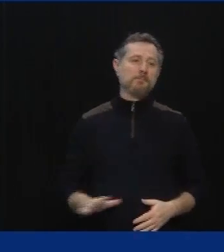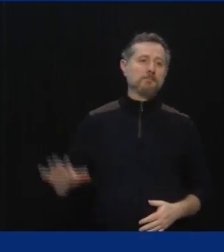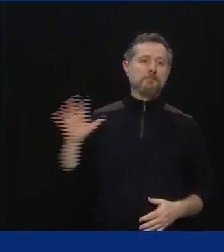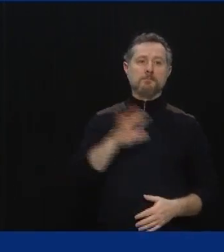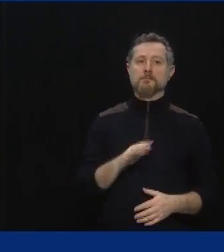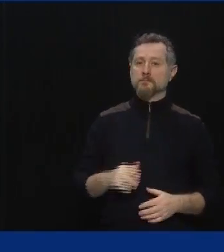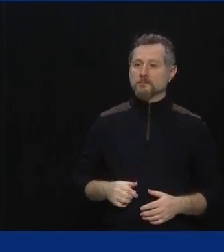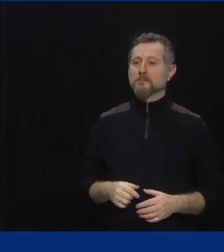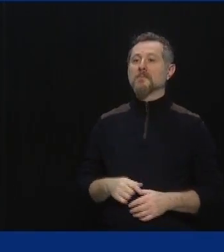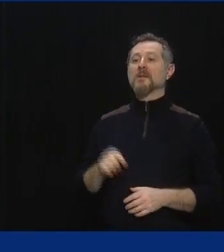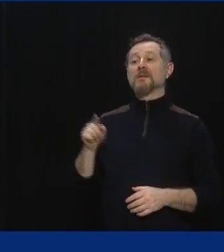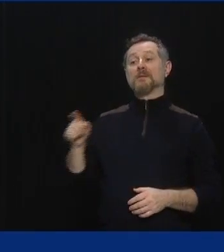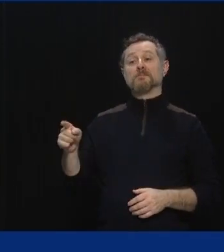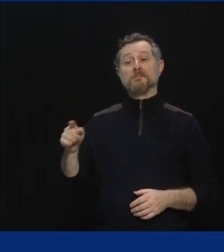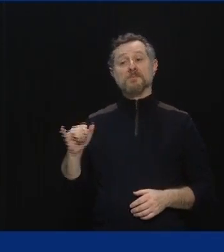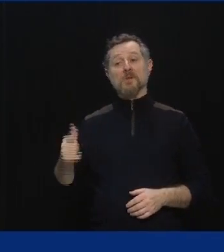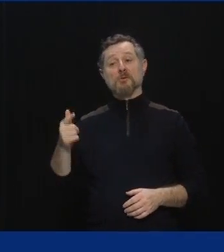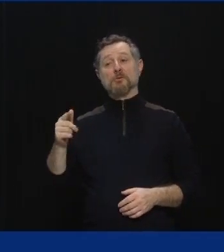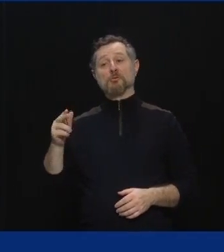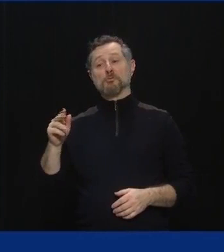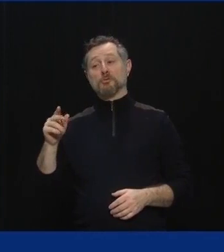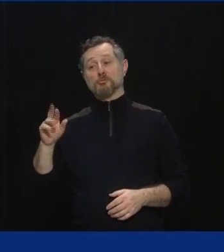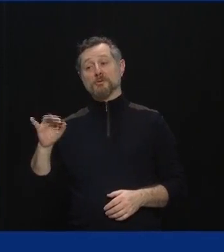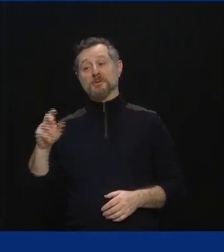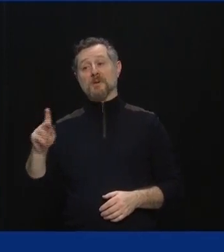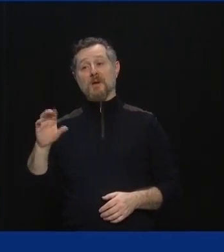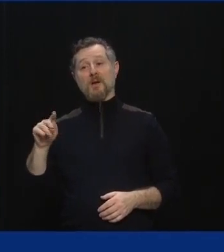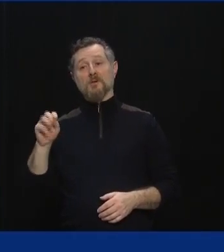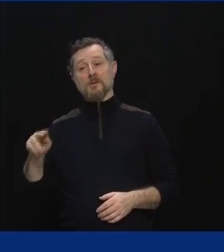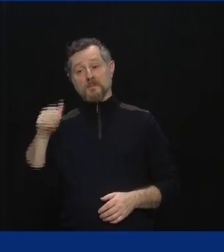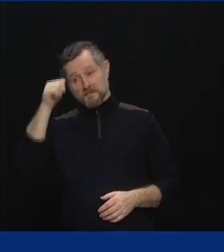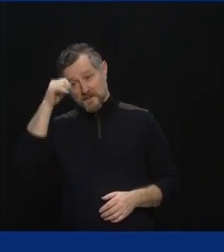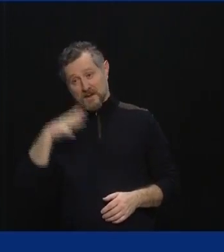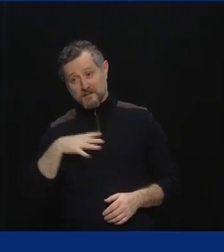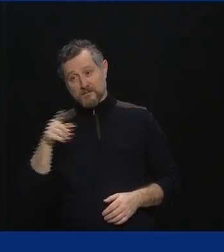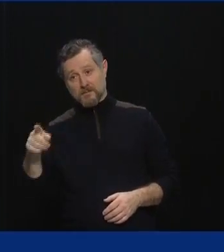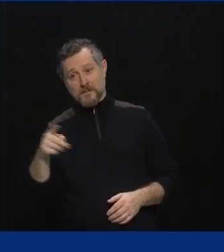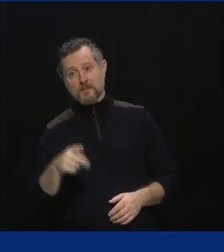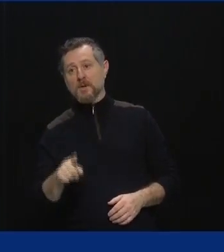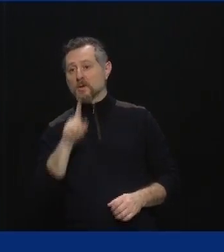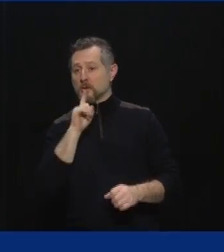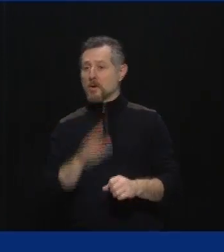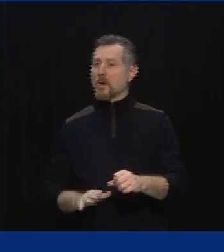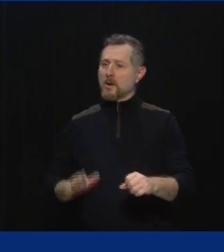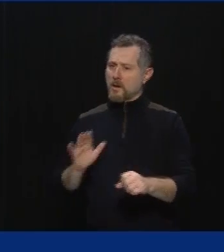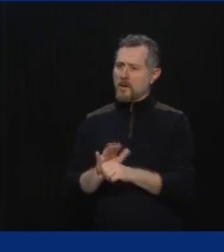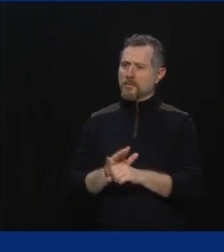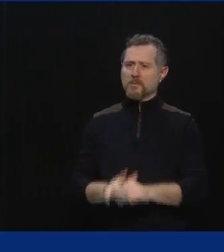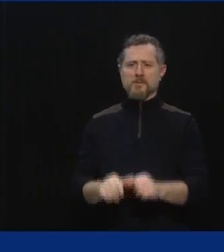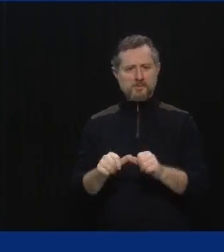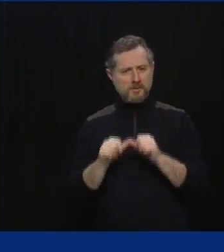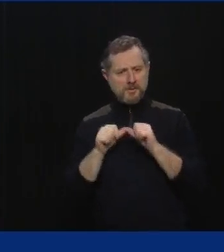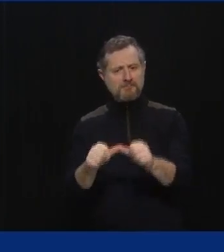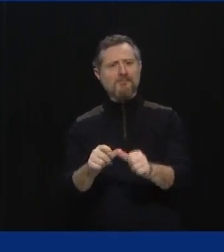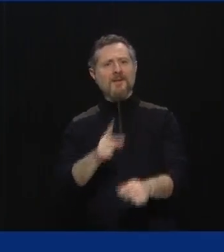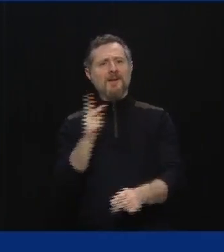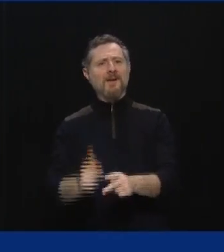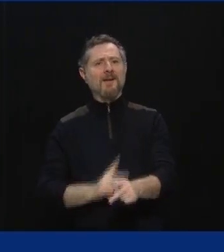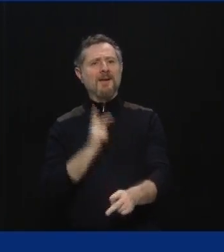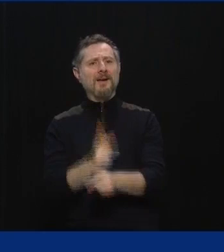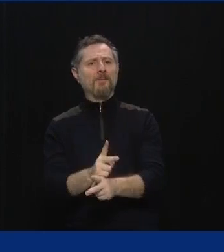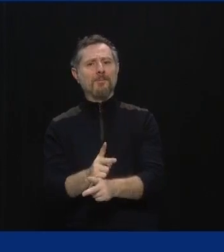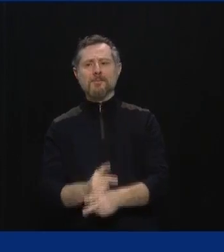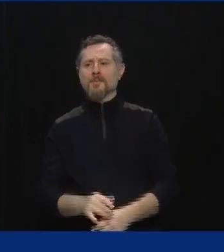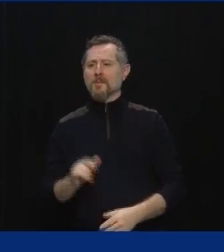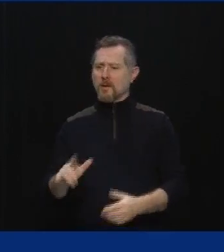And this man, Rick Cotton, has kept his word. I've